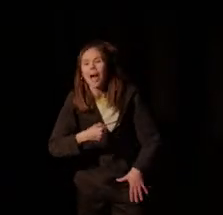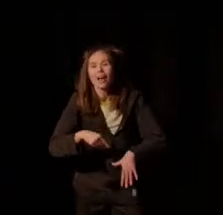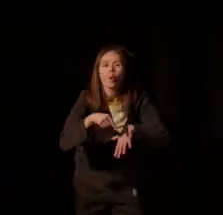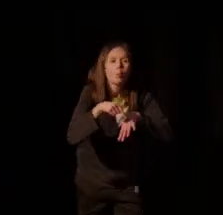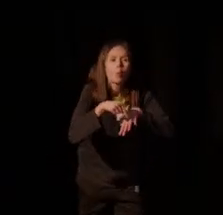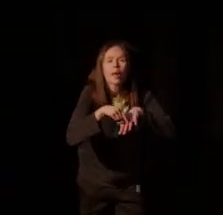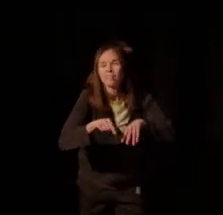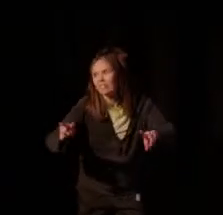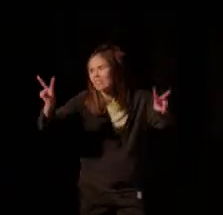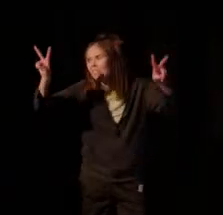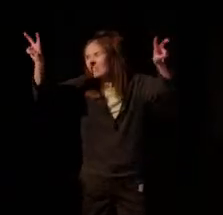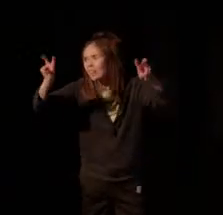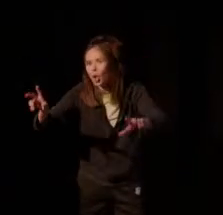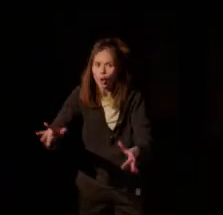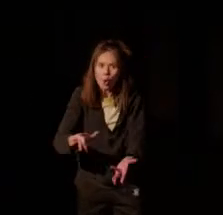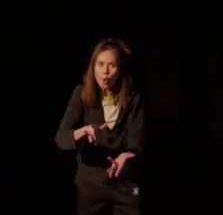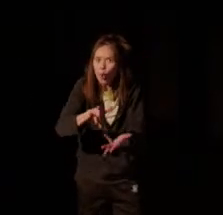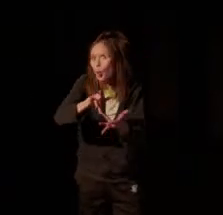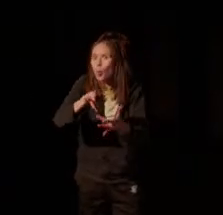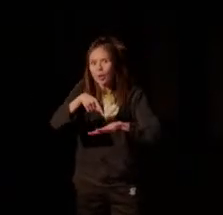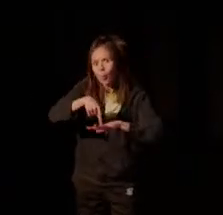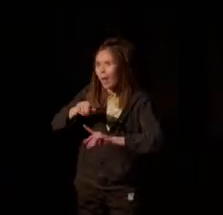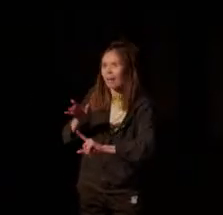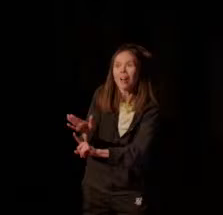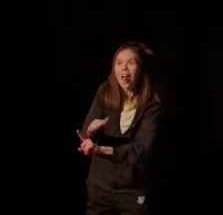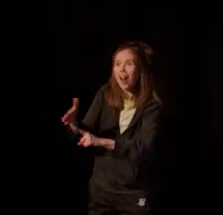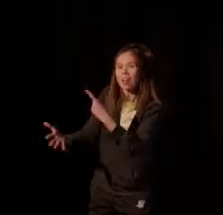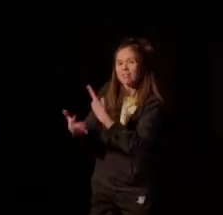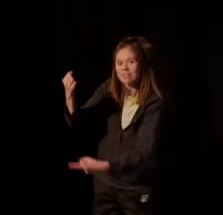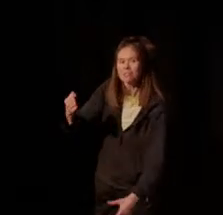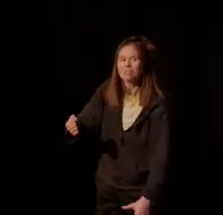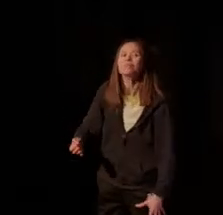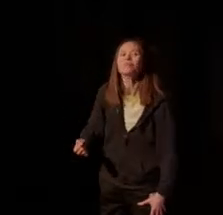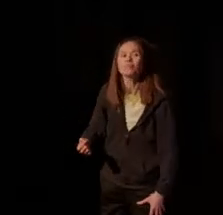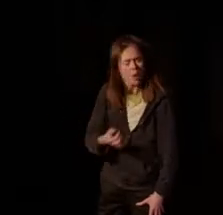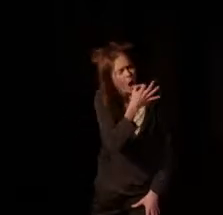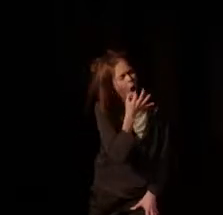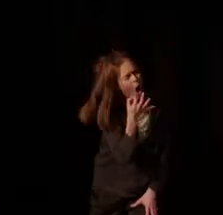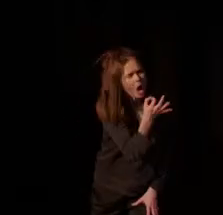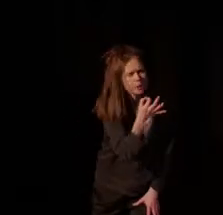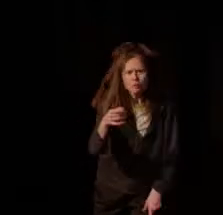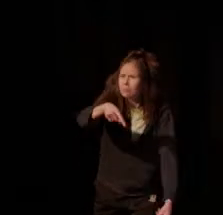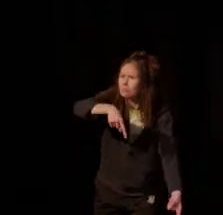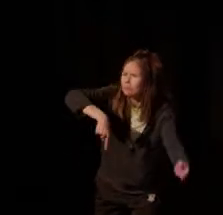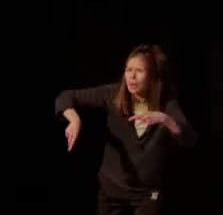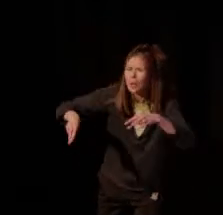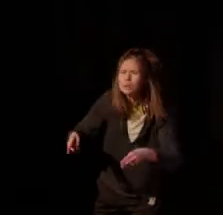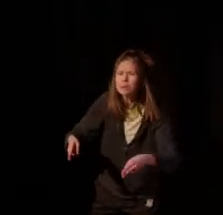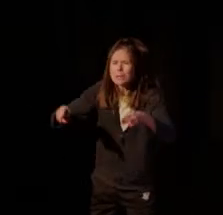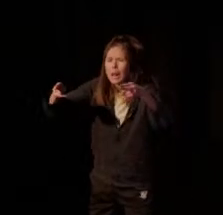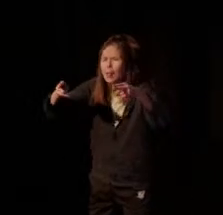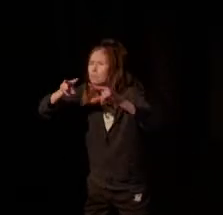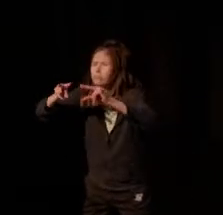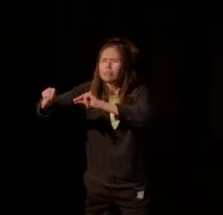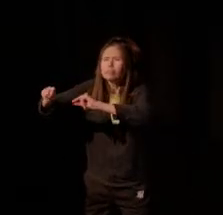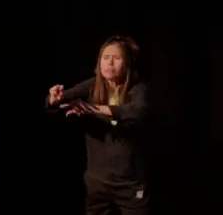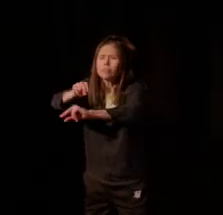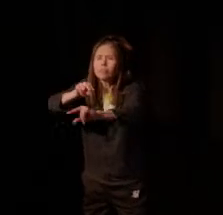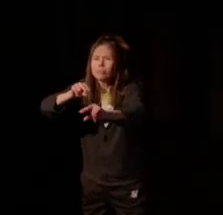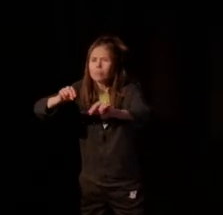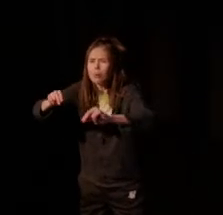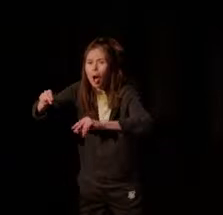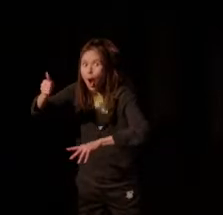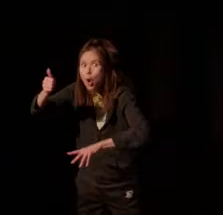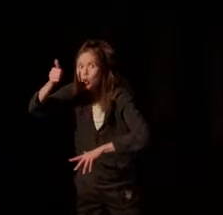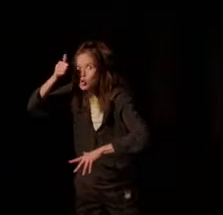keen, observant eye but yours? The estate knows not of this business, does it? Business? I think most know Polixenes